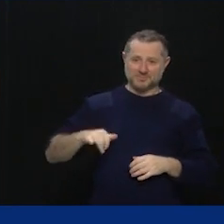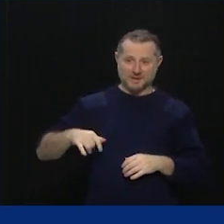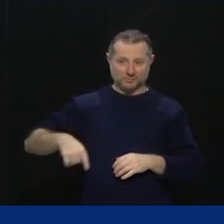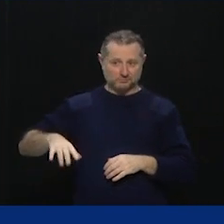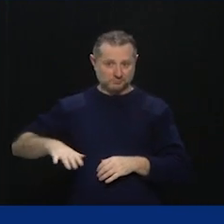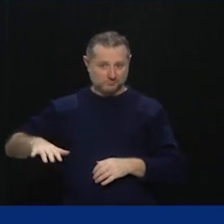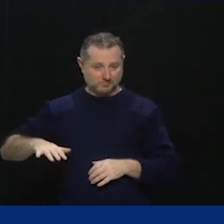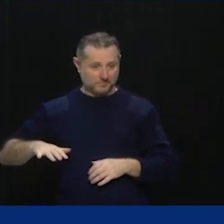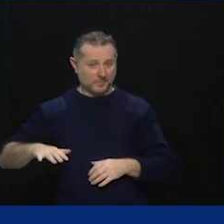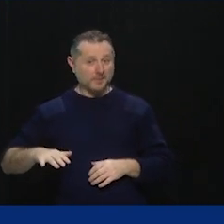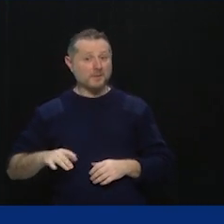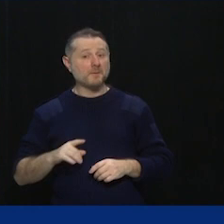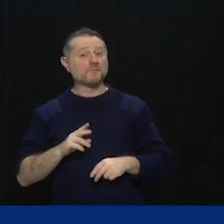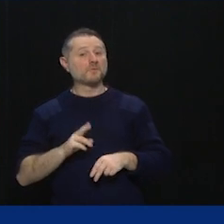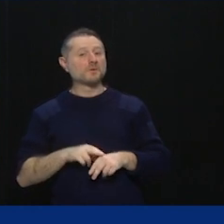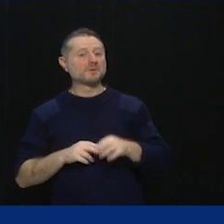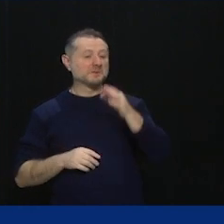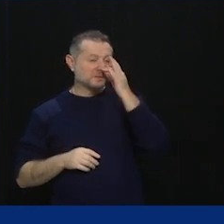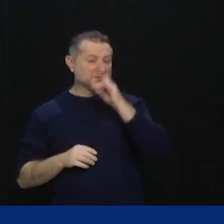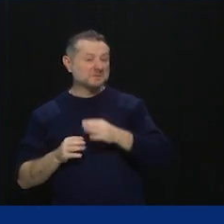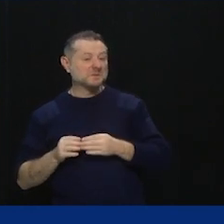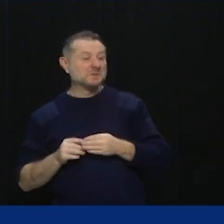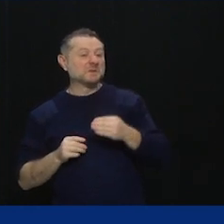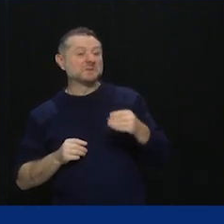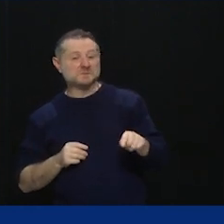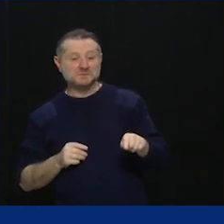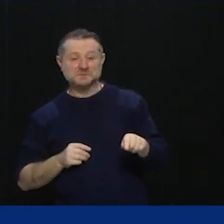course, we're just north of the town of Islip.